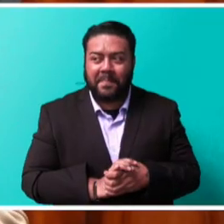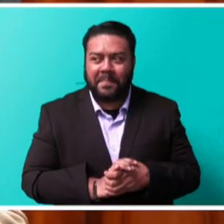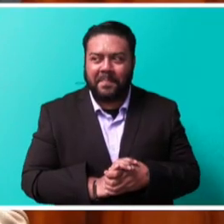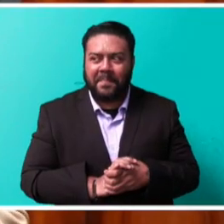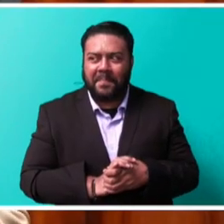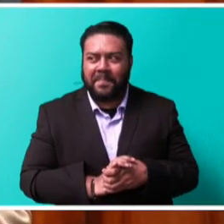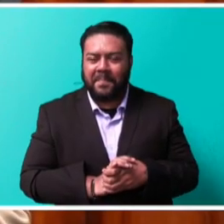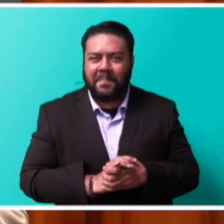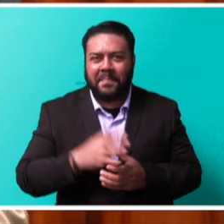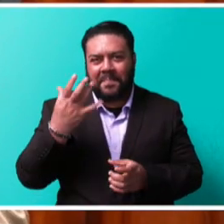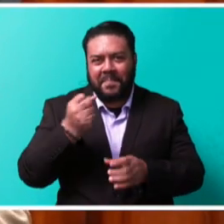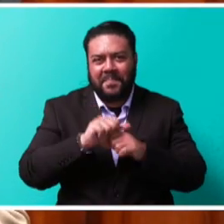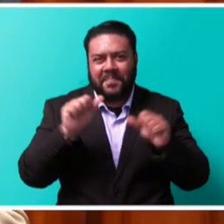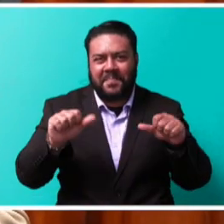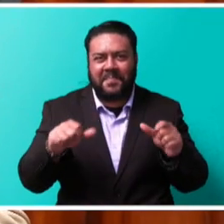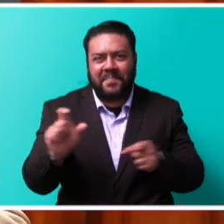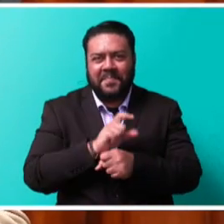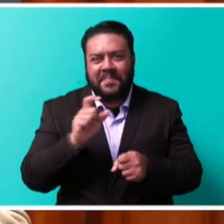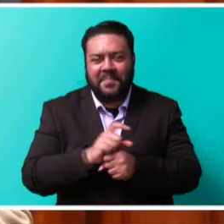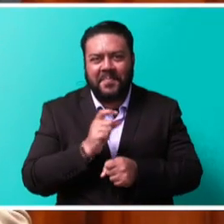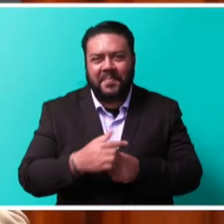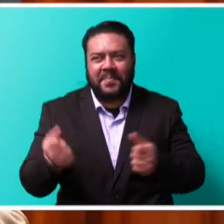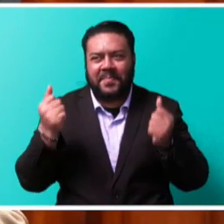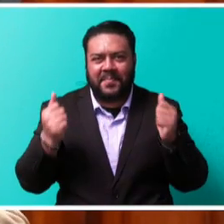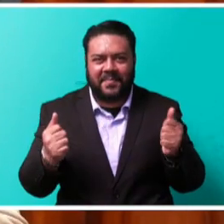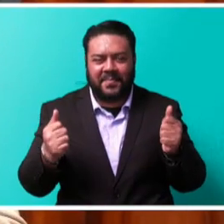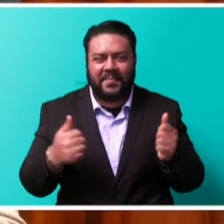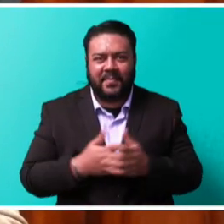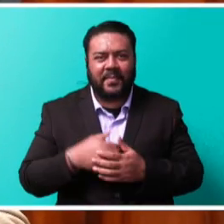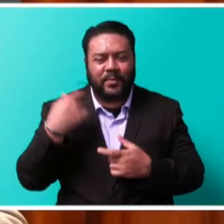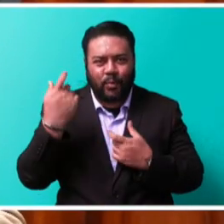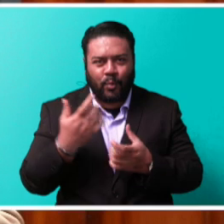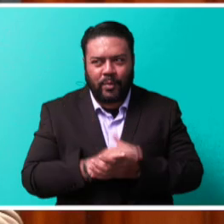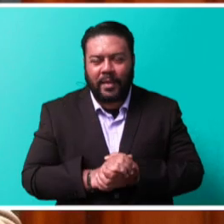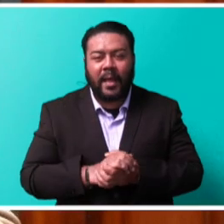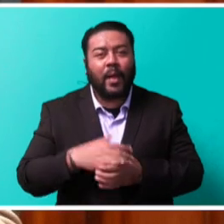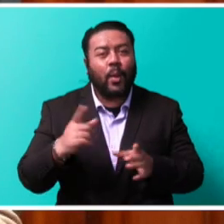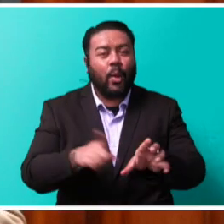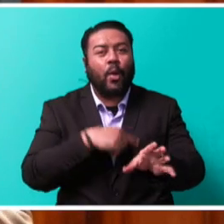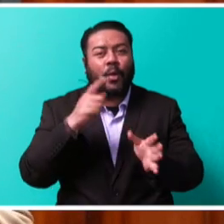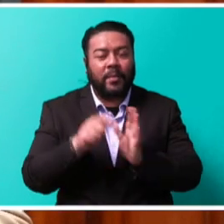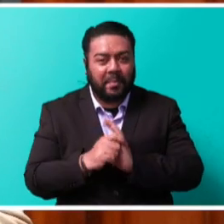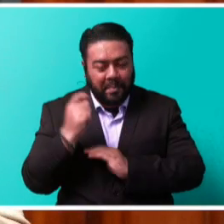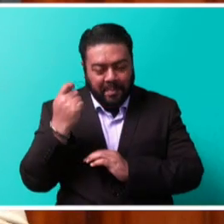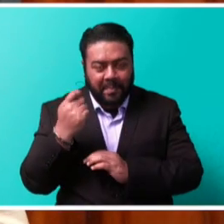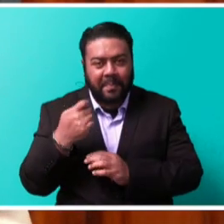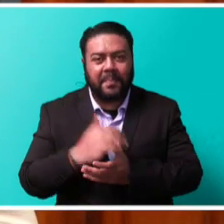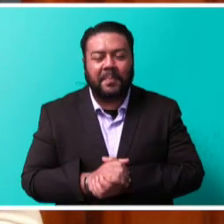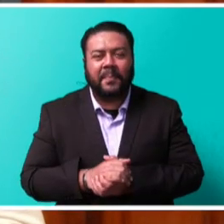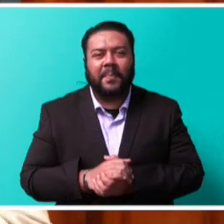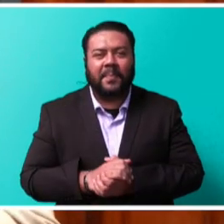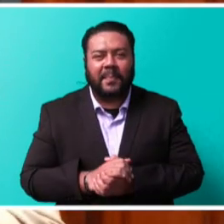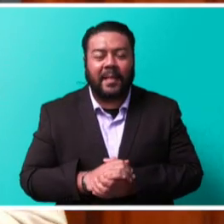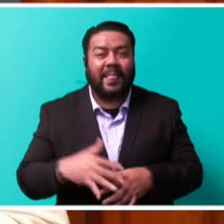environmental protection, and creates stronger mechanisms for industry regulation and long-term sector growth.